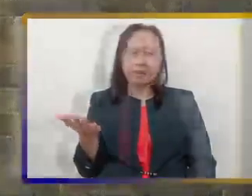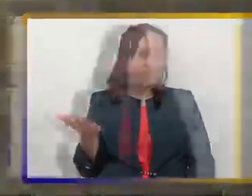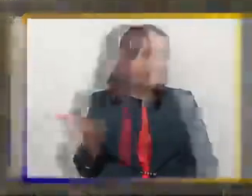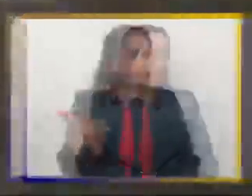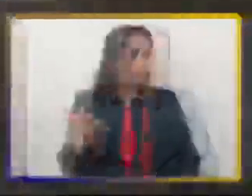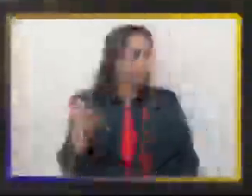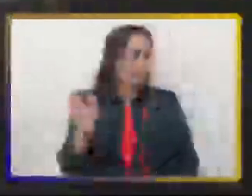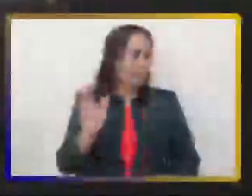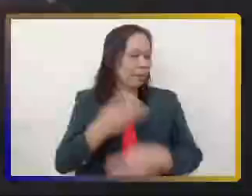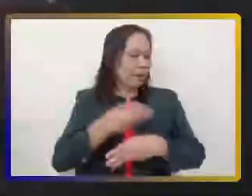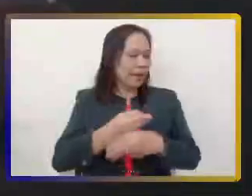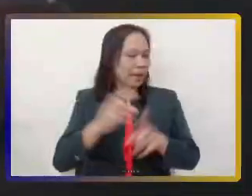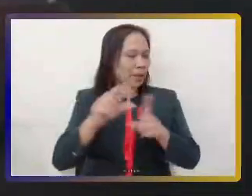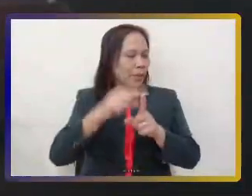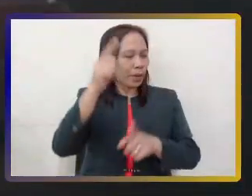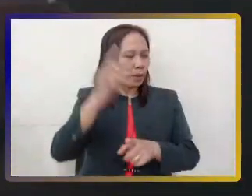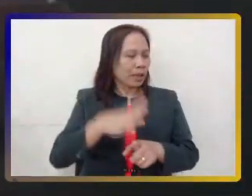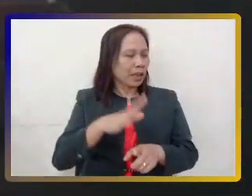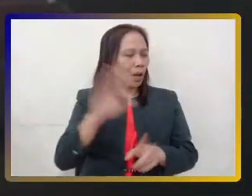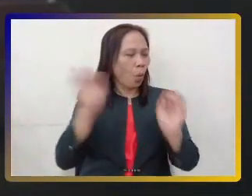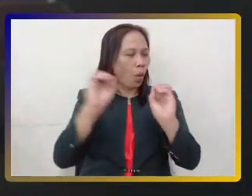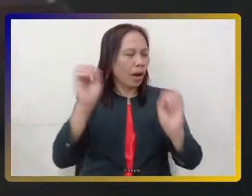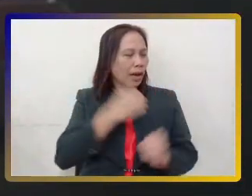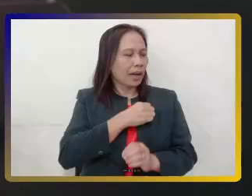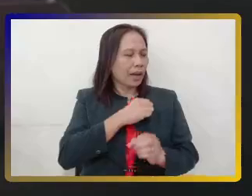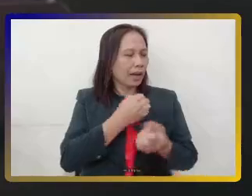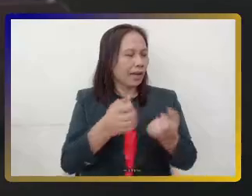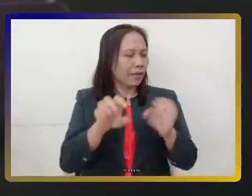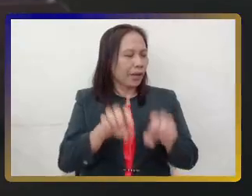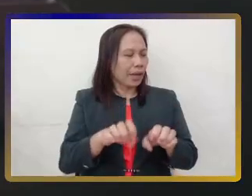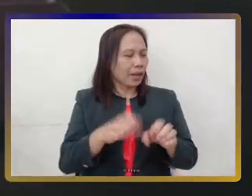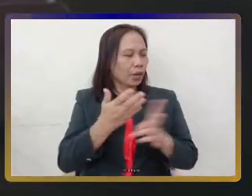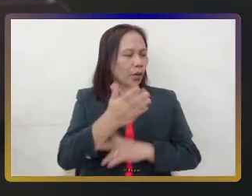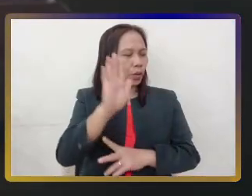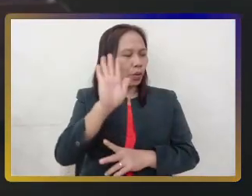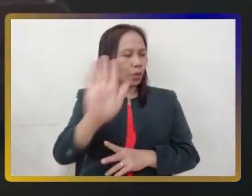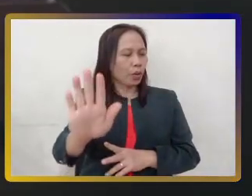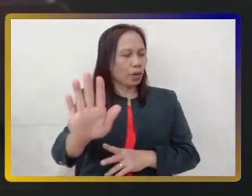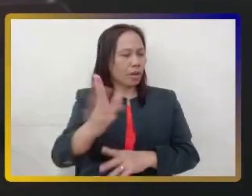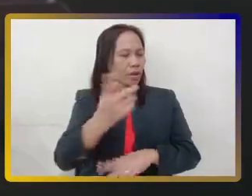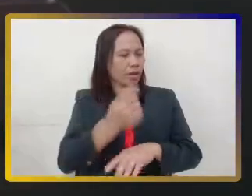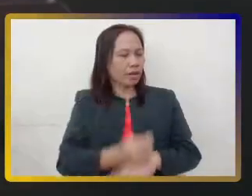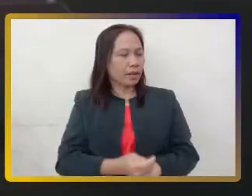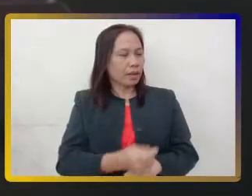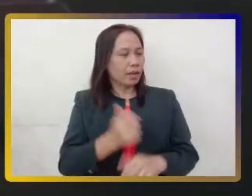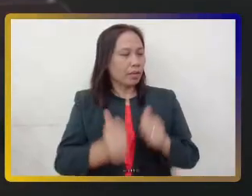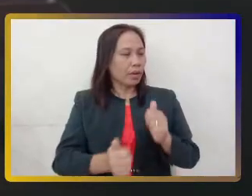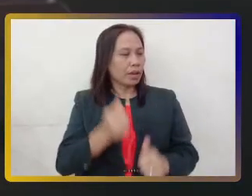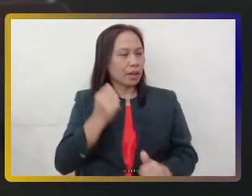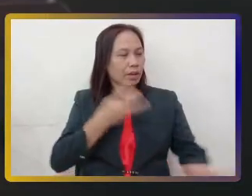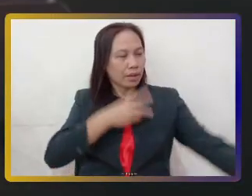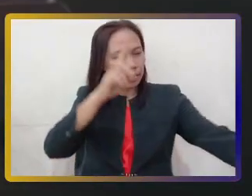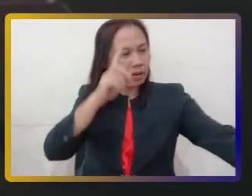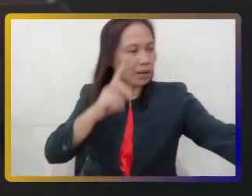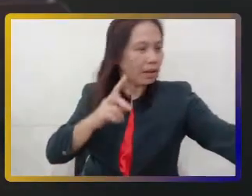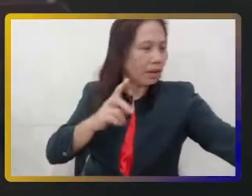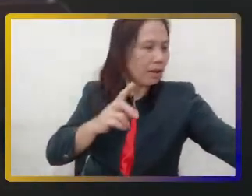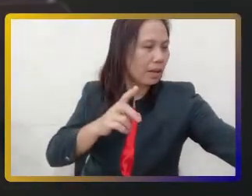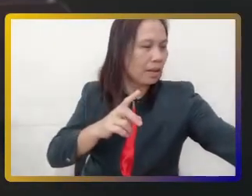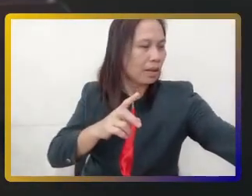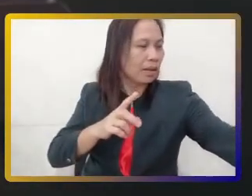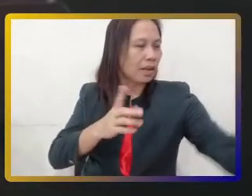effect through your Wow which have delivered and many